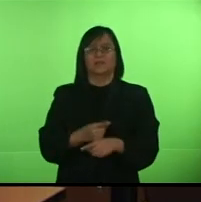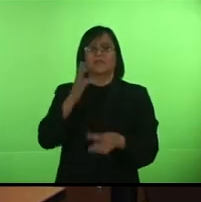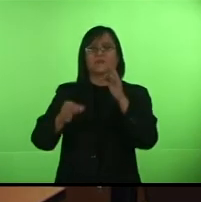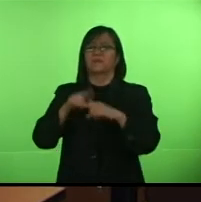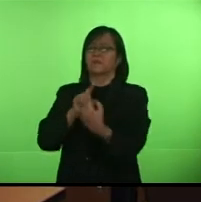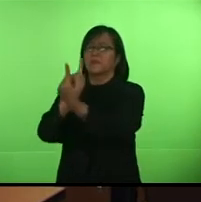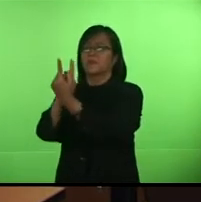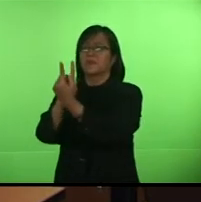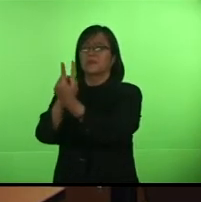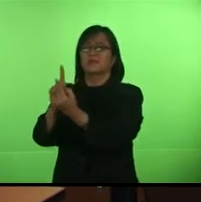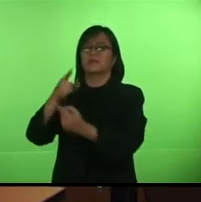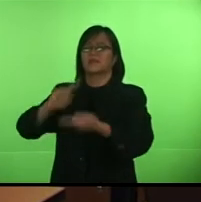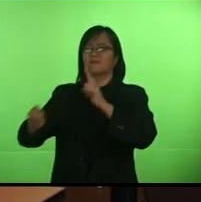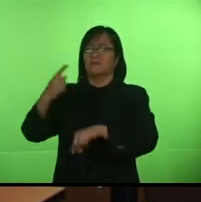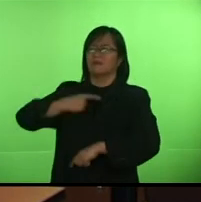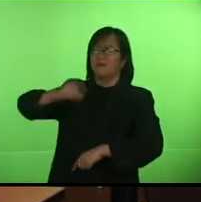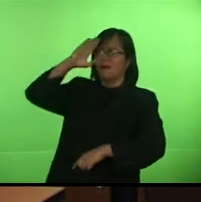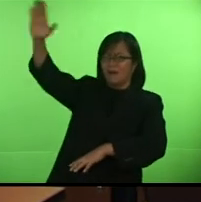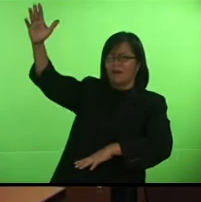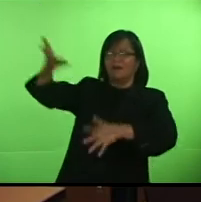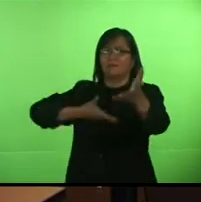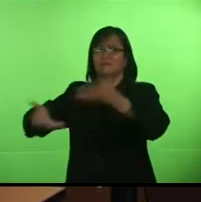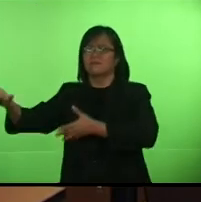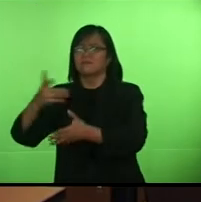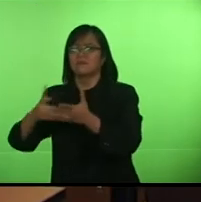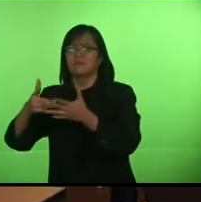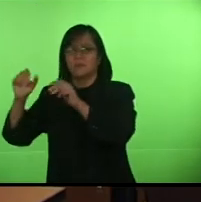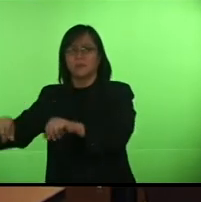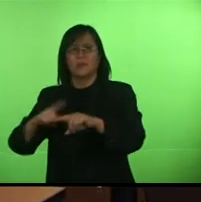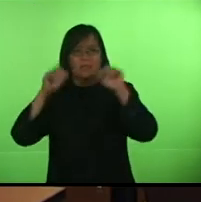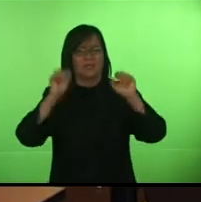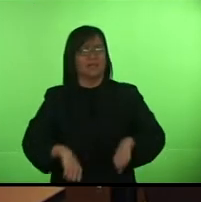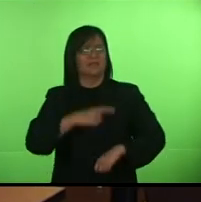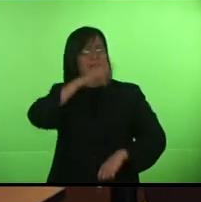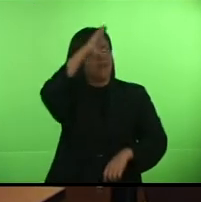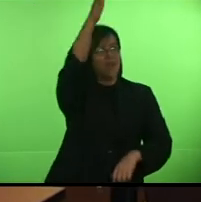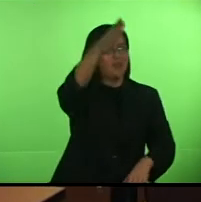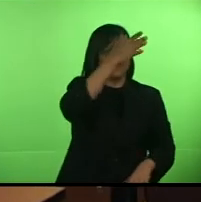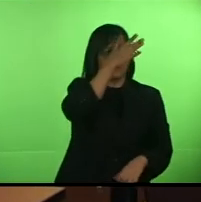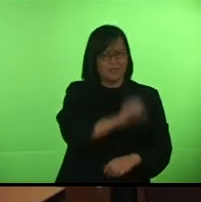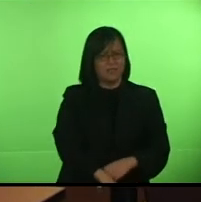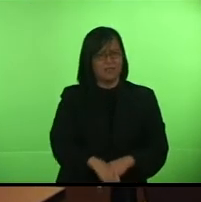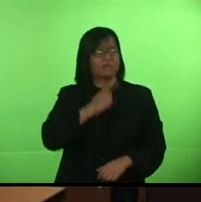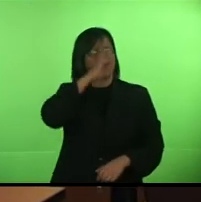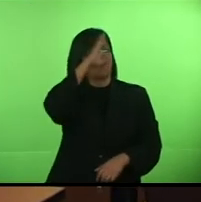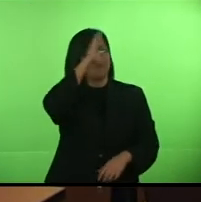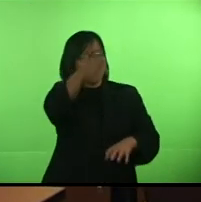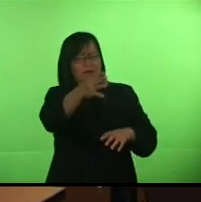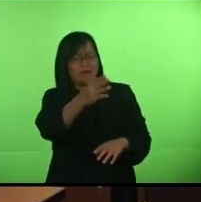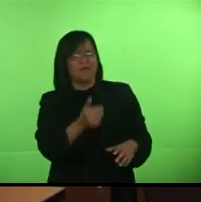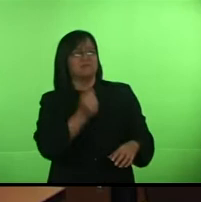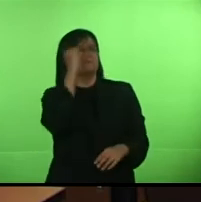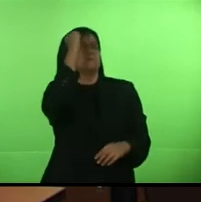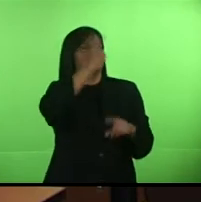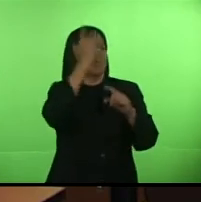For example, you meet your friend, you say, "Hey, what's up?" You cannot say, "Hey, what's up?" to your father. You cannot say, "Hey, what's up?" to your lecturer, right?